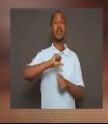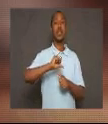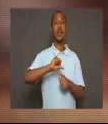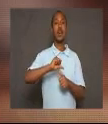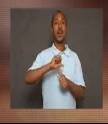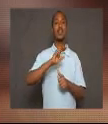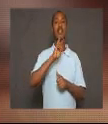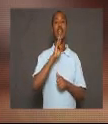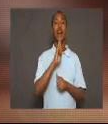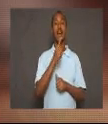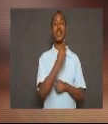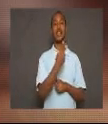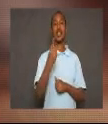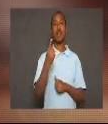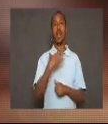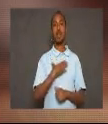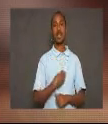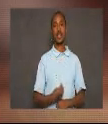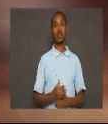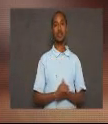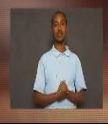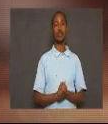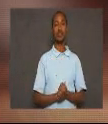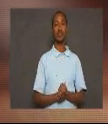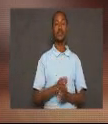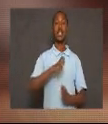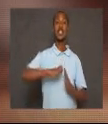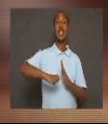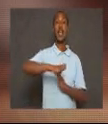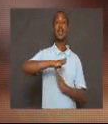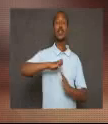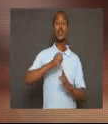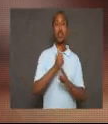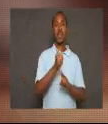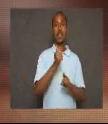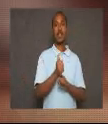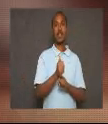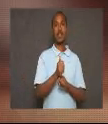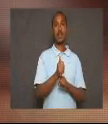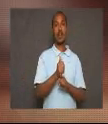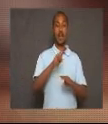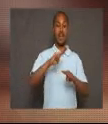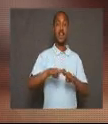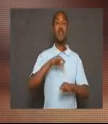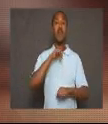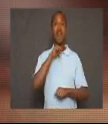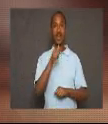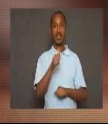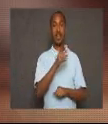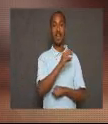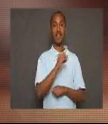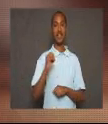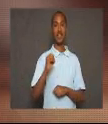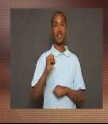they are in some elements. The electrons of metals are delocalized